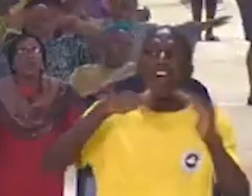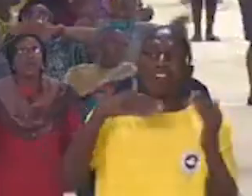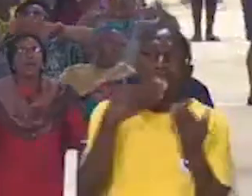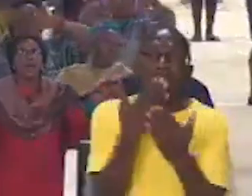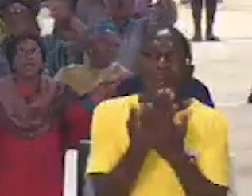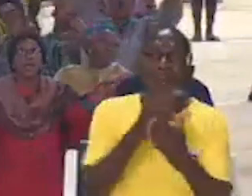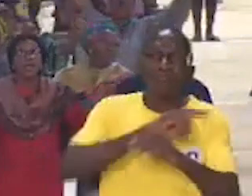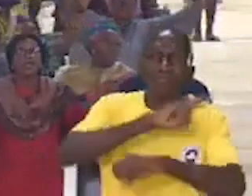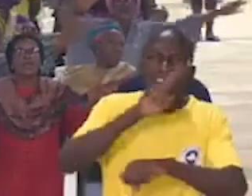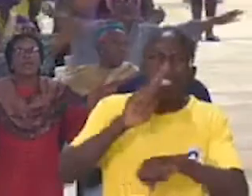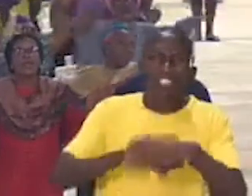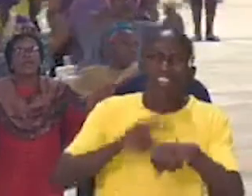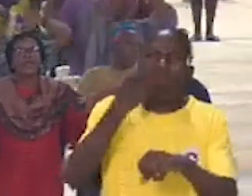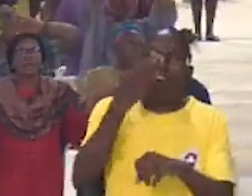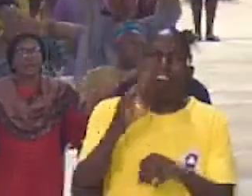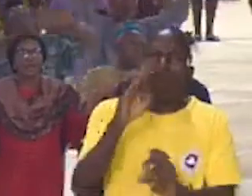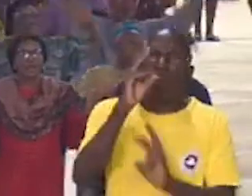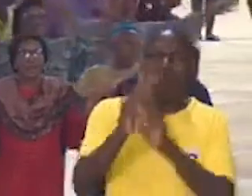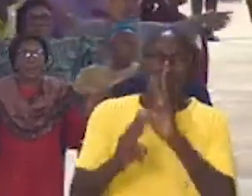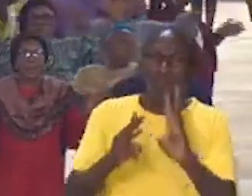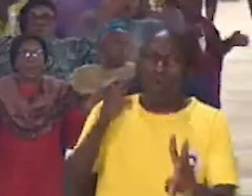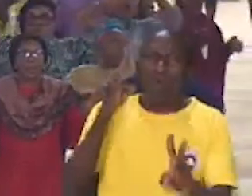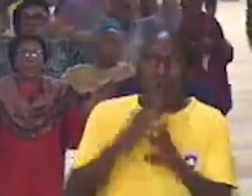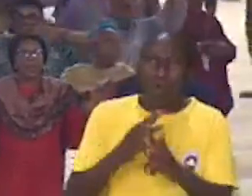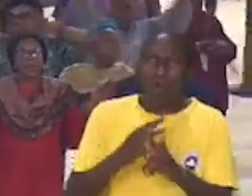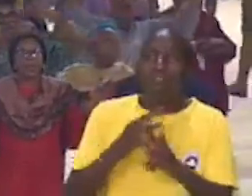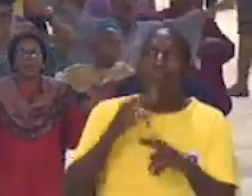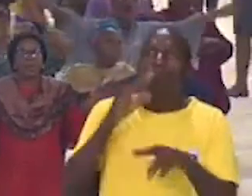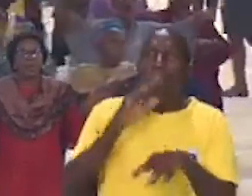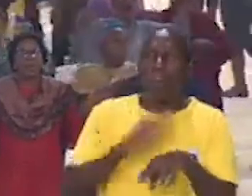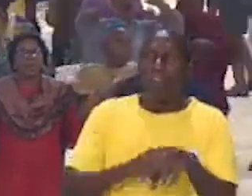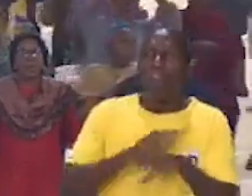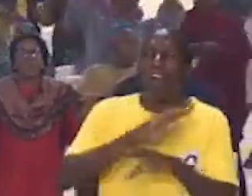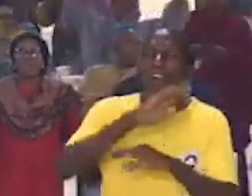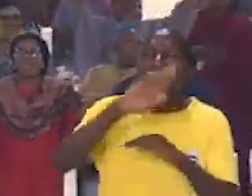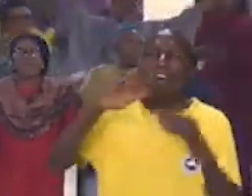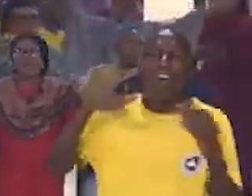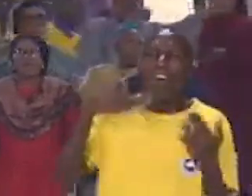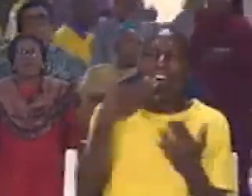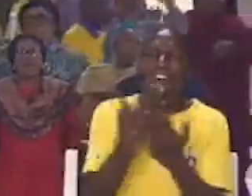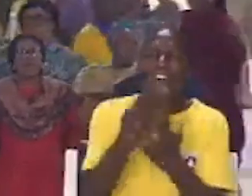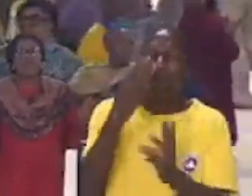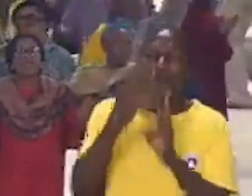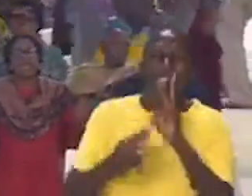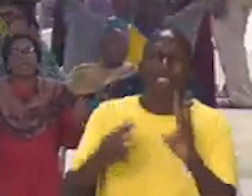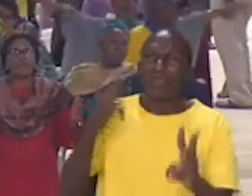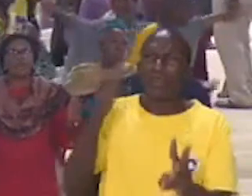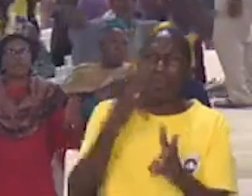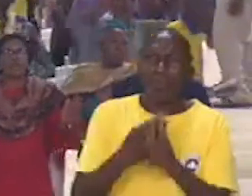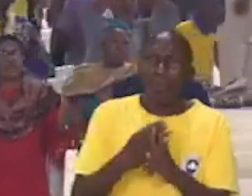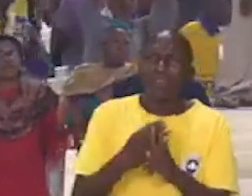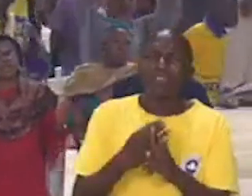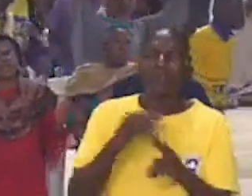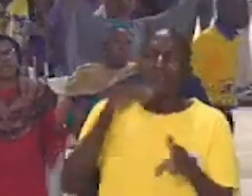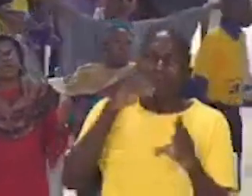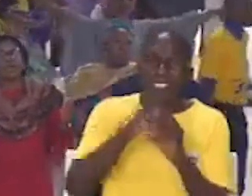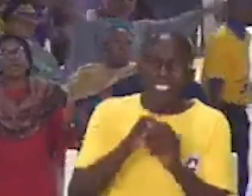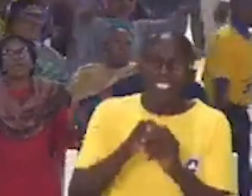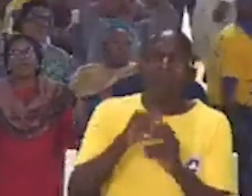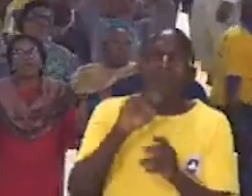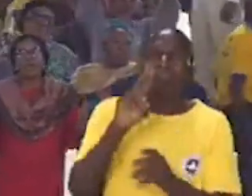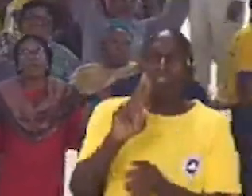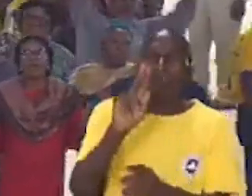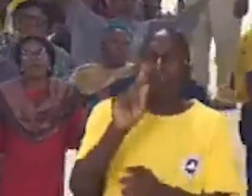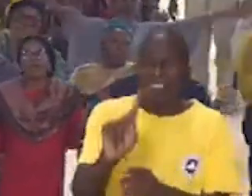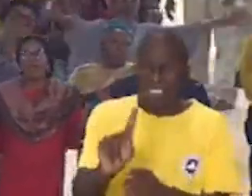the world, across Mexico. Stop the gang wars across Ukraine and